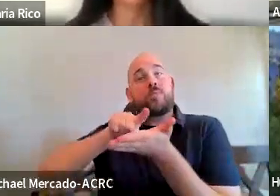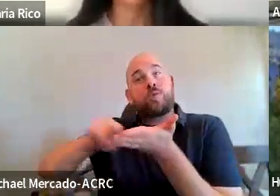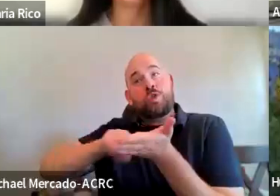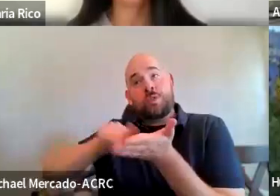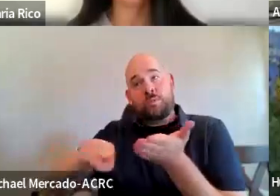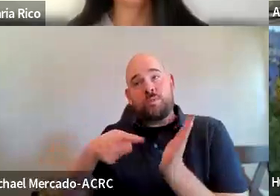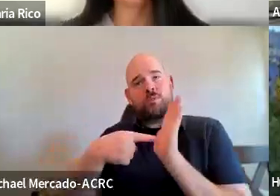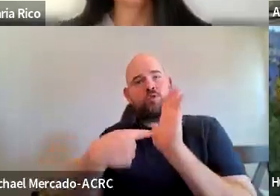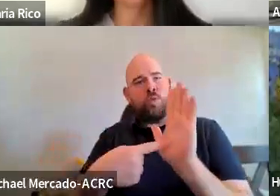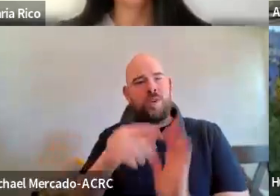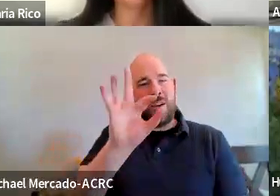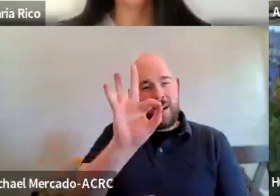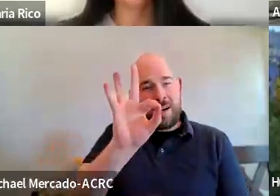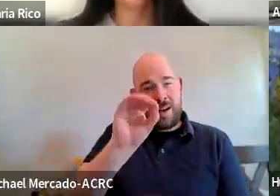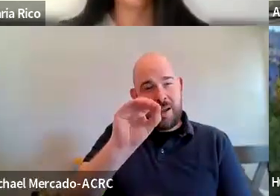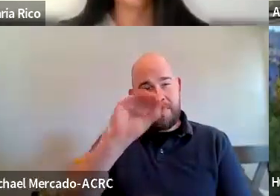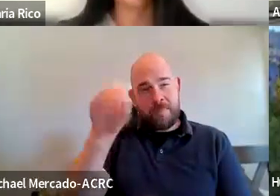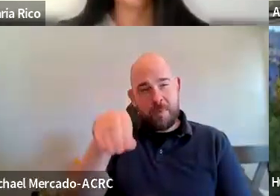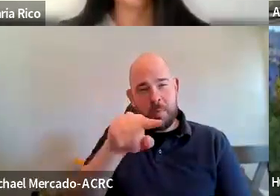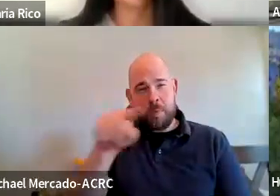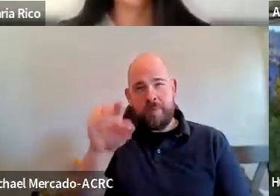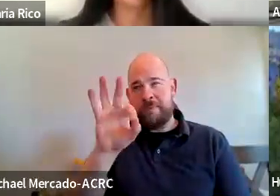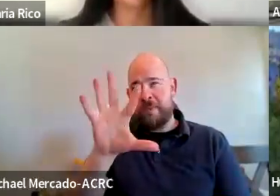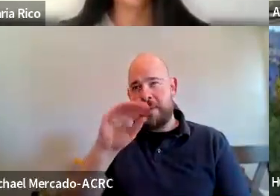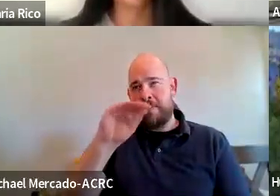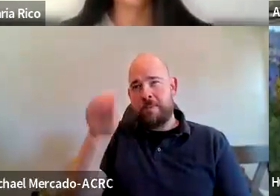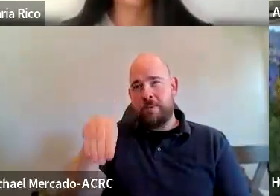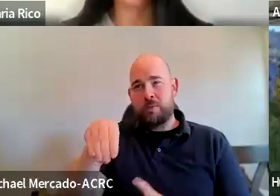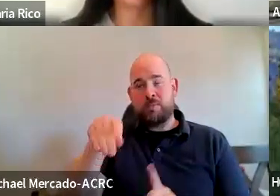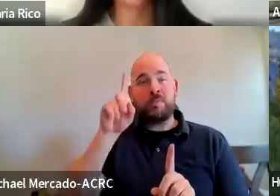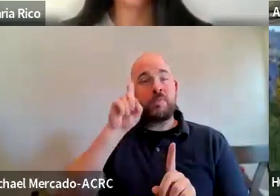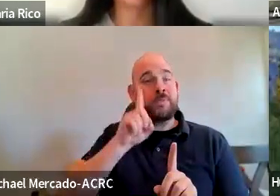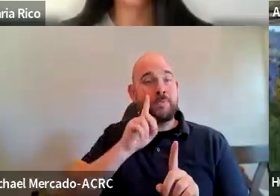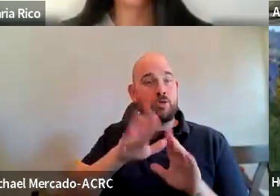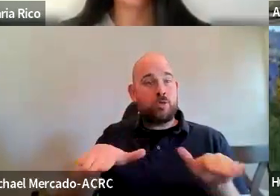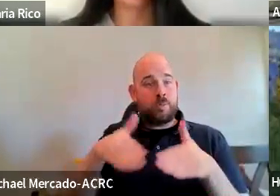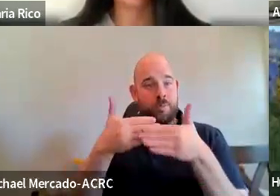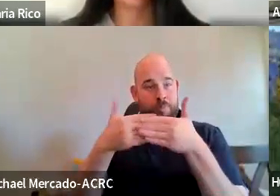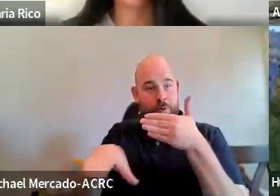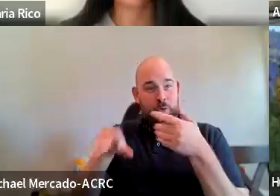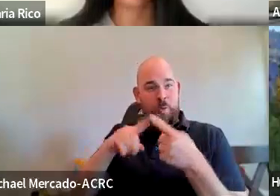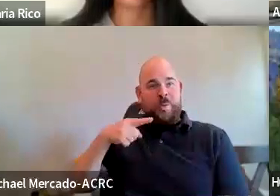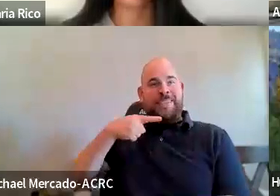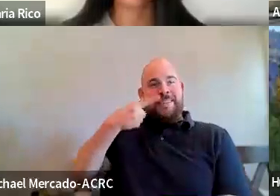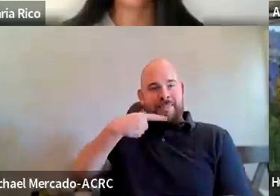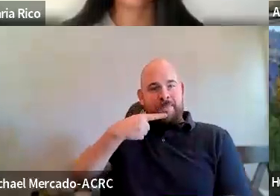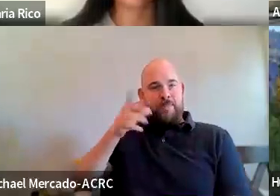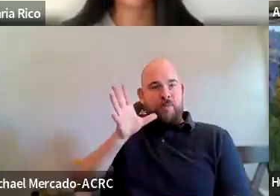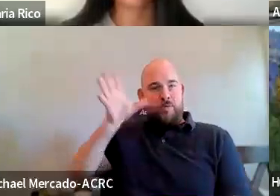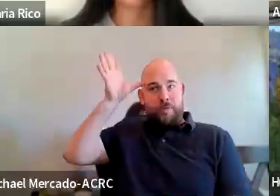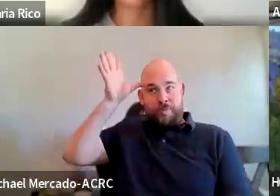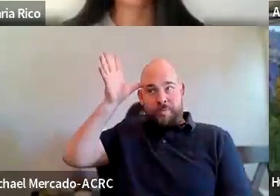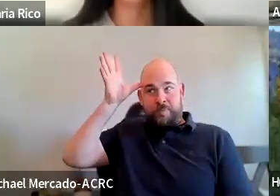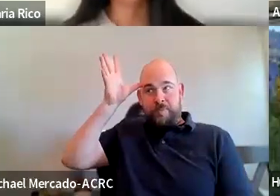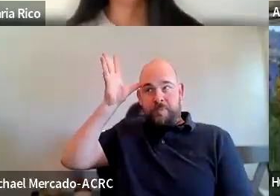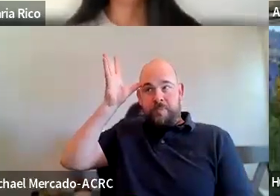why is it important for deaf children to have their parents know sign language. 90 to 95%